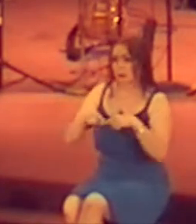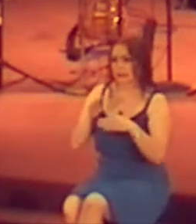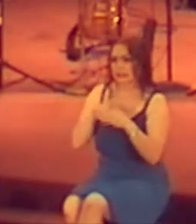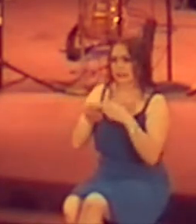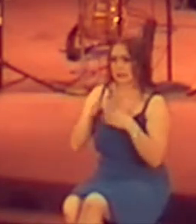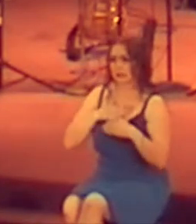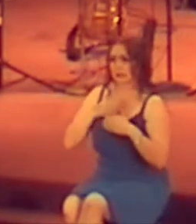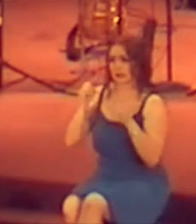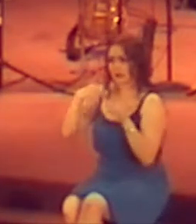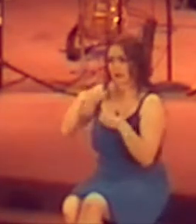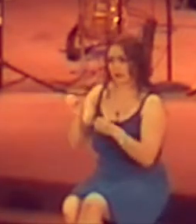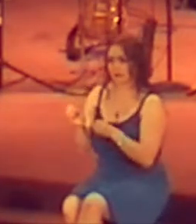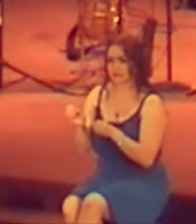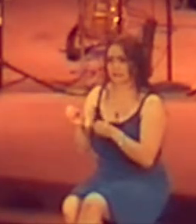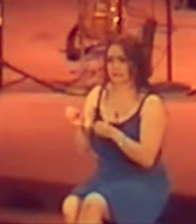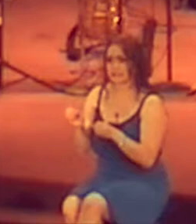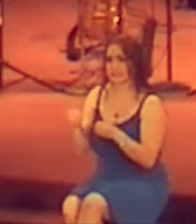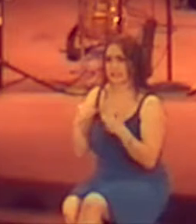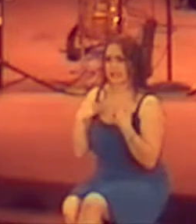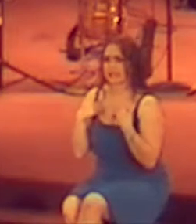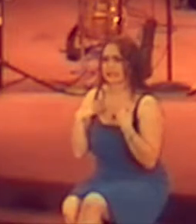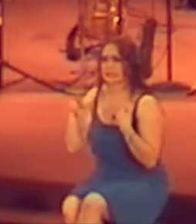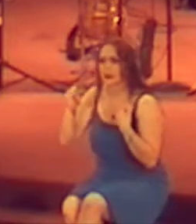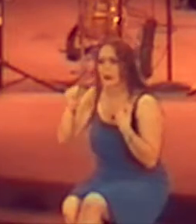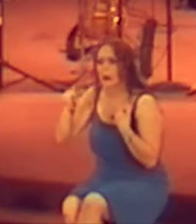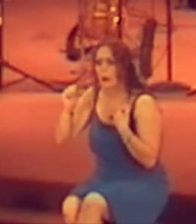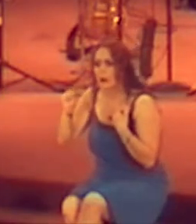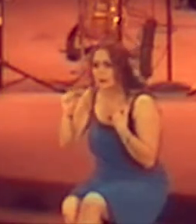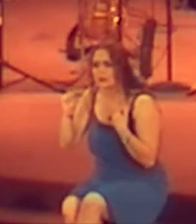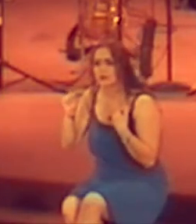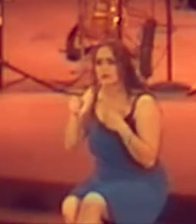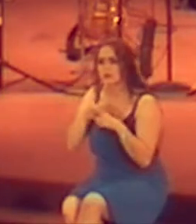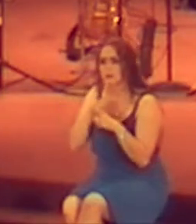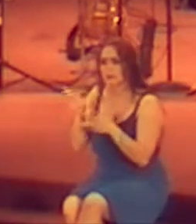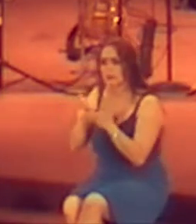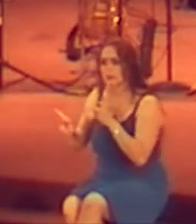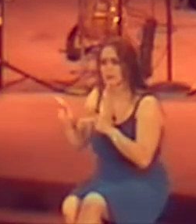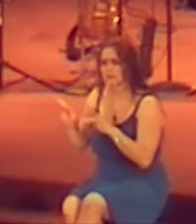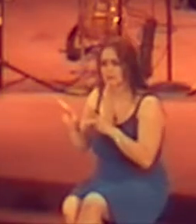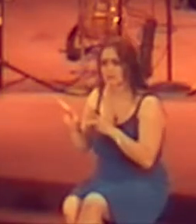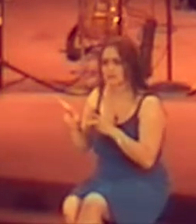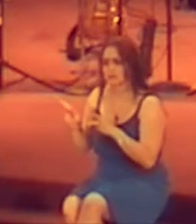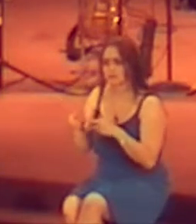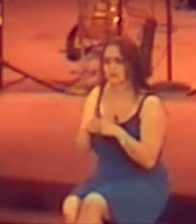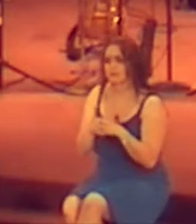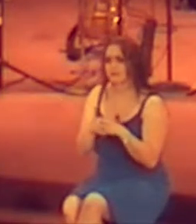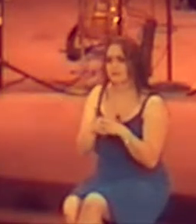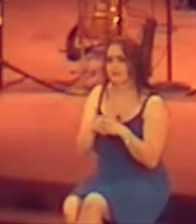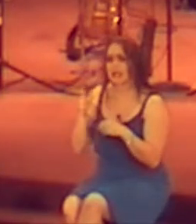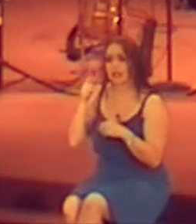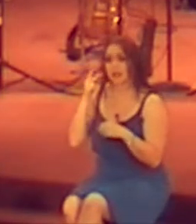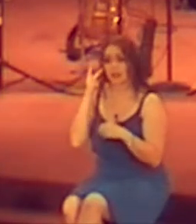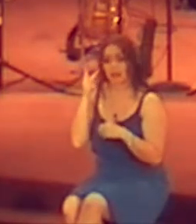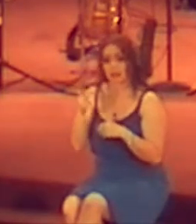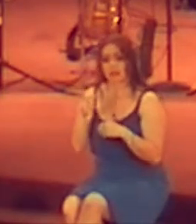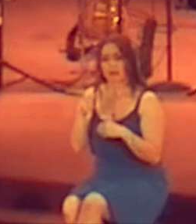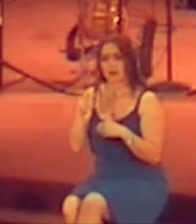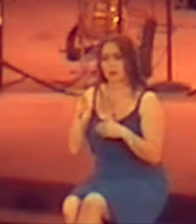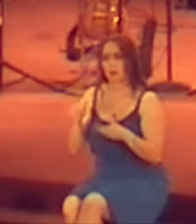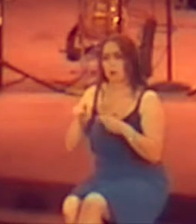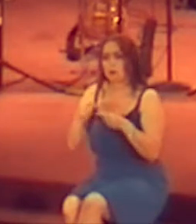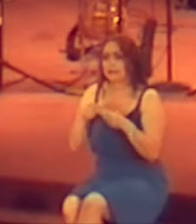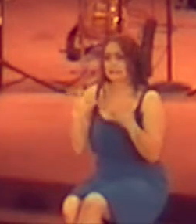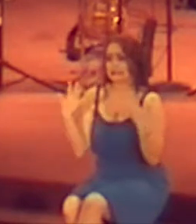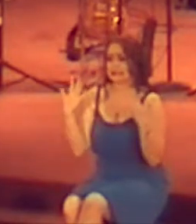things that people have written me over the past couple years. And I look at that board. You know, when I'm scared, when I'm sad, when I'm stressed, when